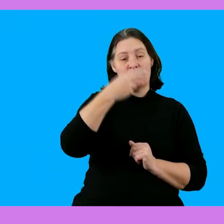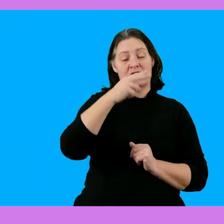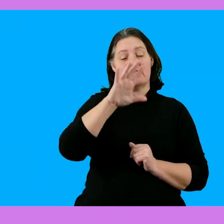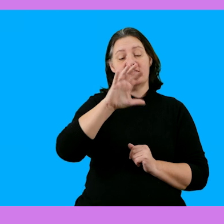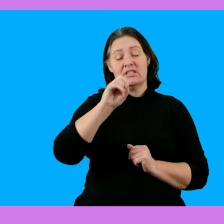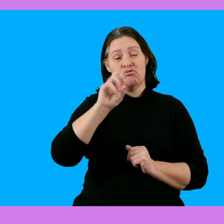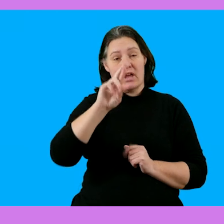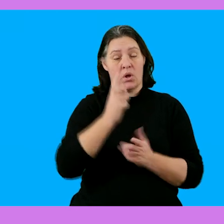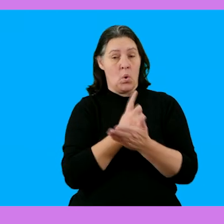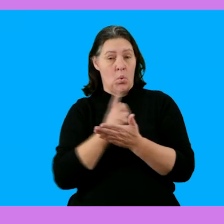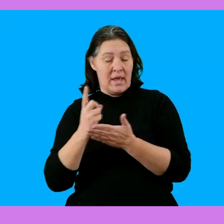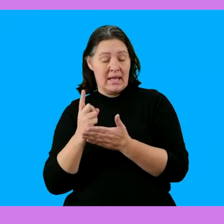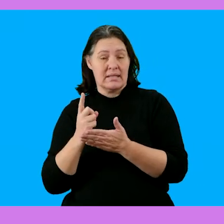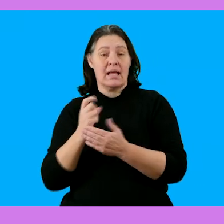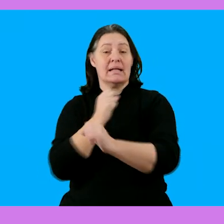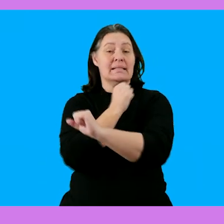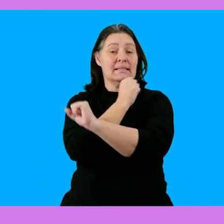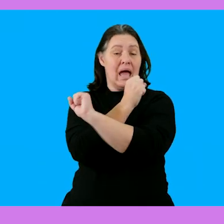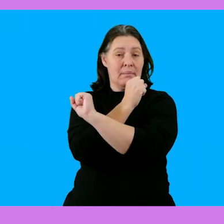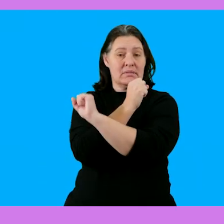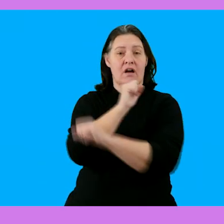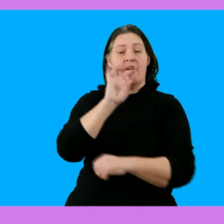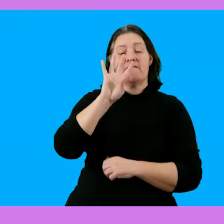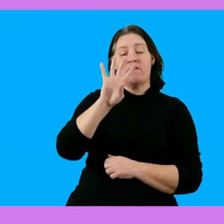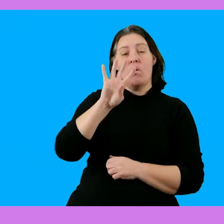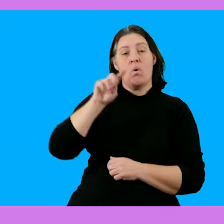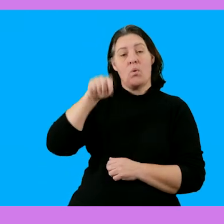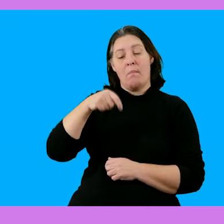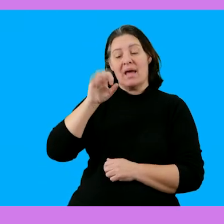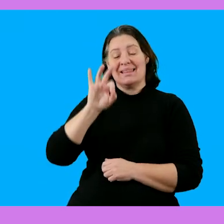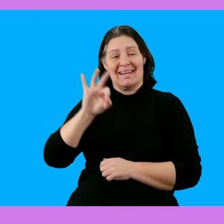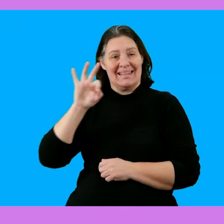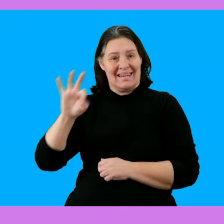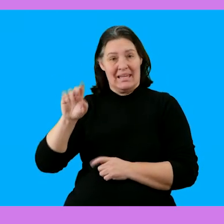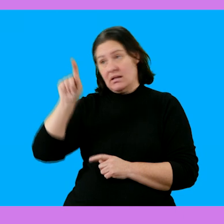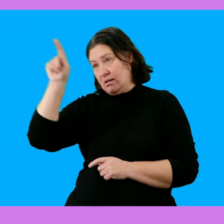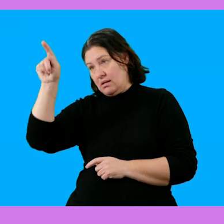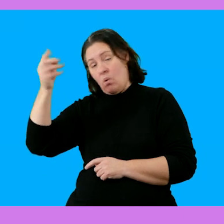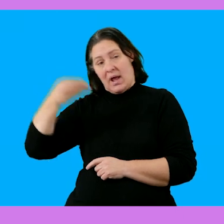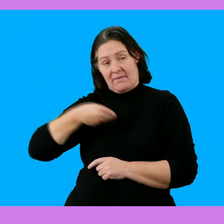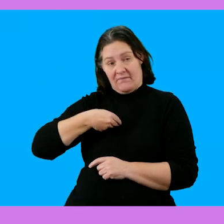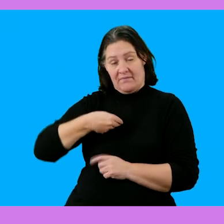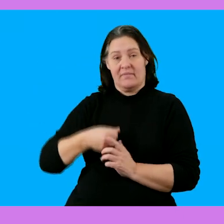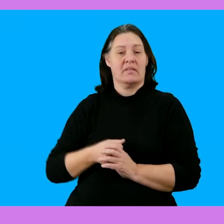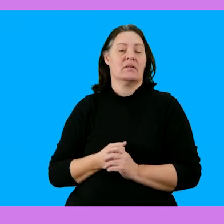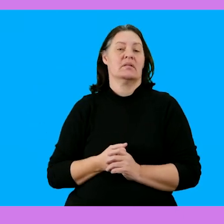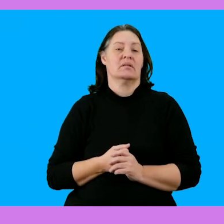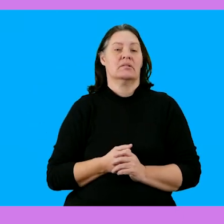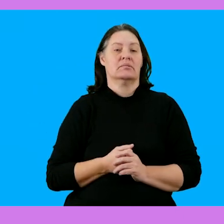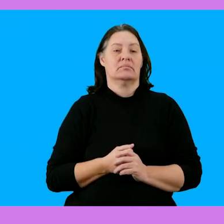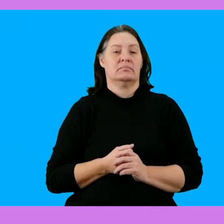750 Rand per week, multiply 4.33 to take it from weekly to